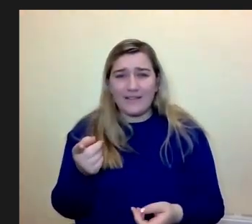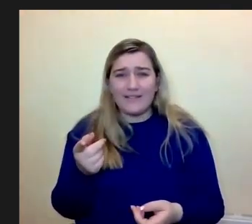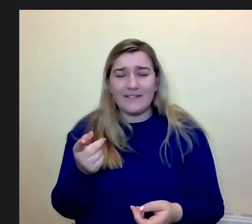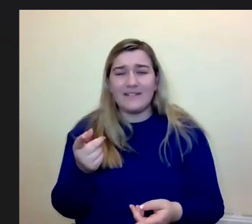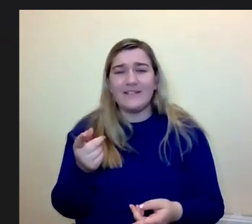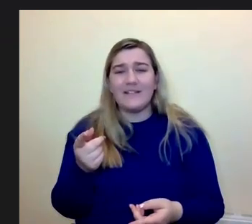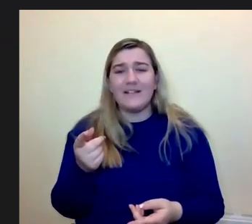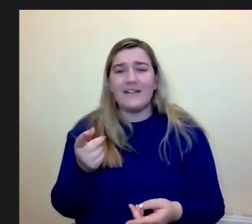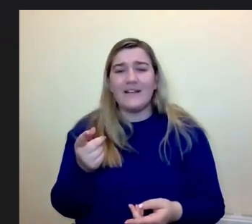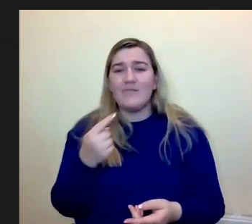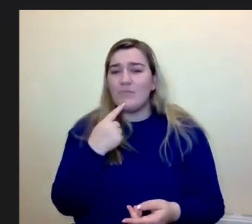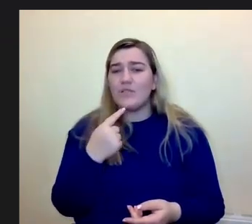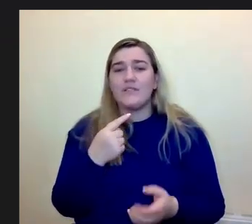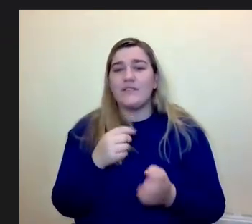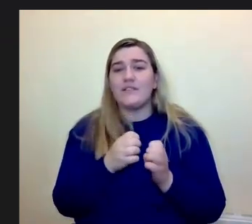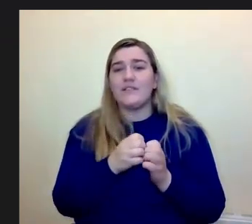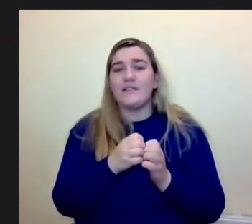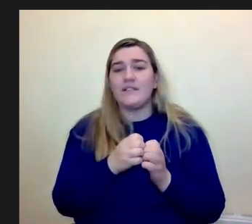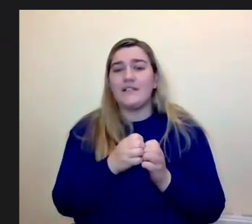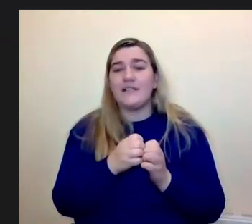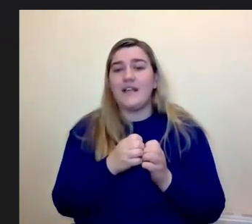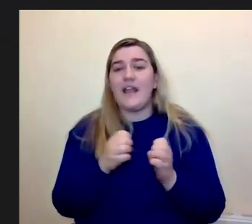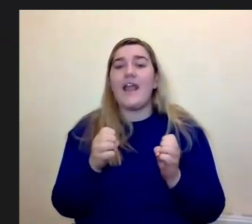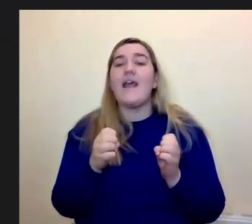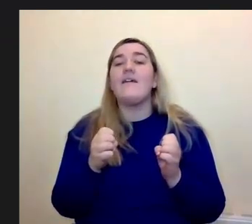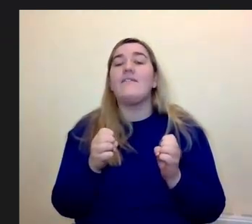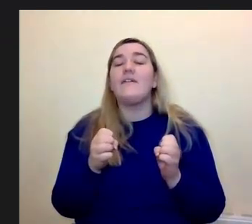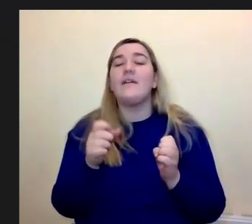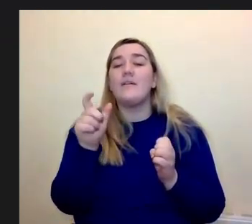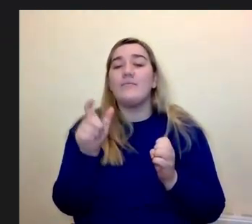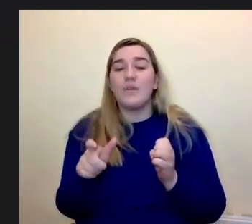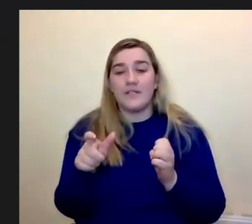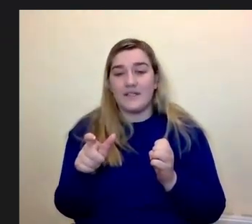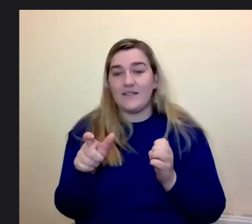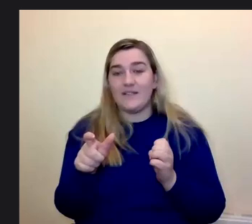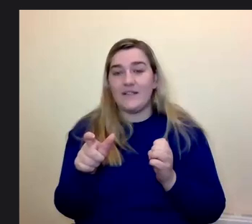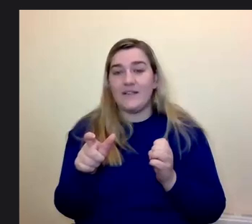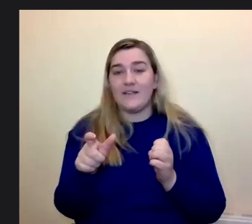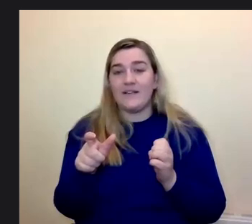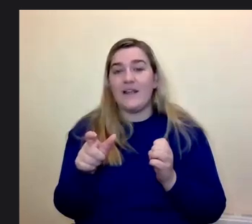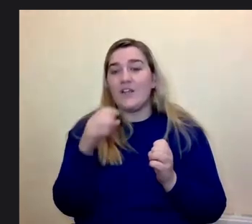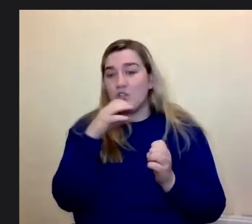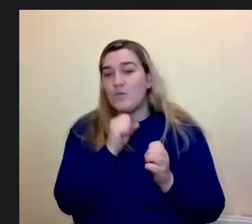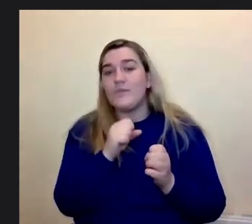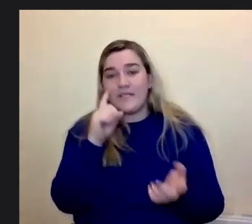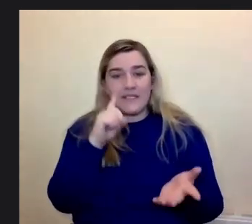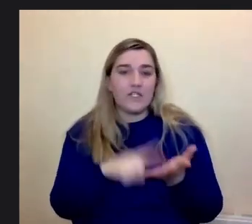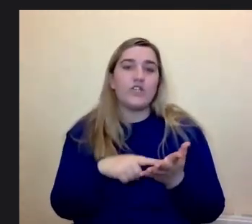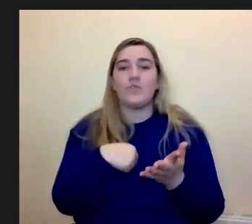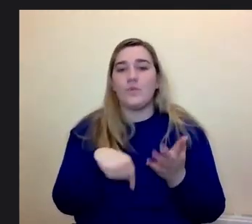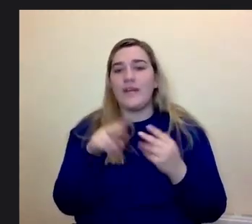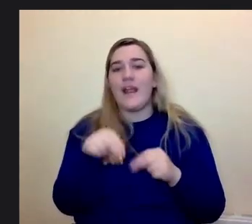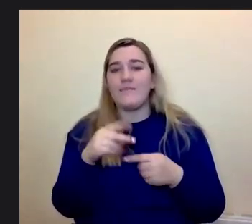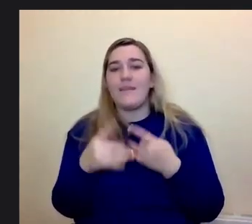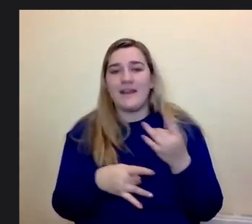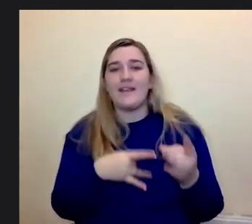in everybody left, there is decisions that we all can make, and there is people